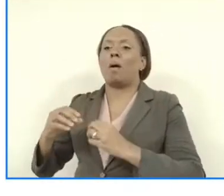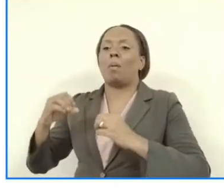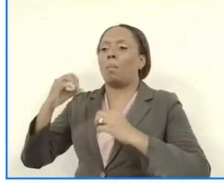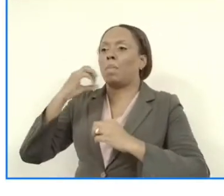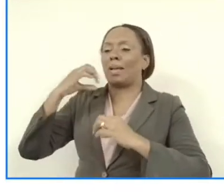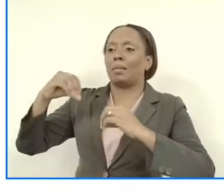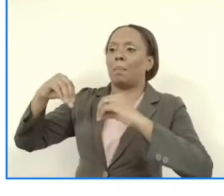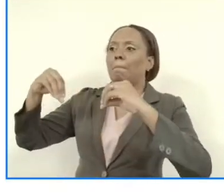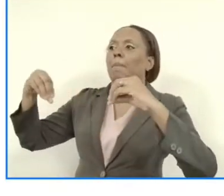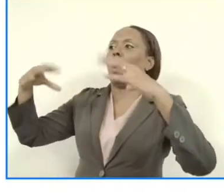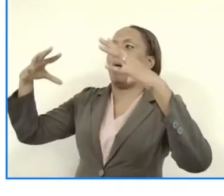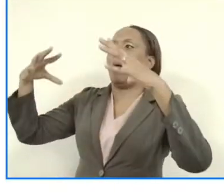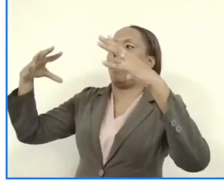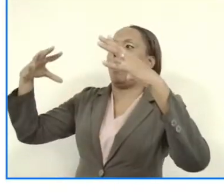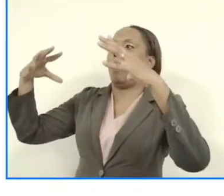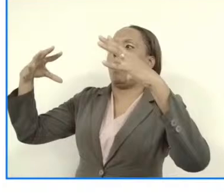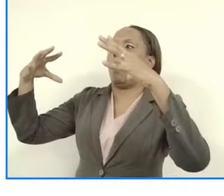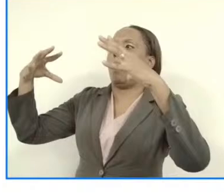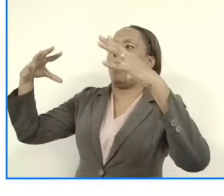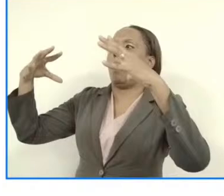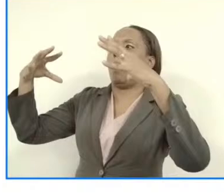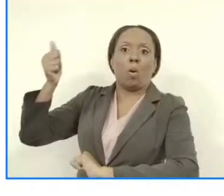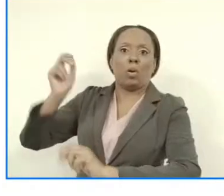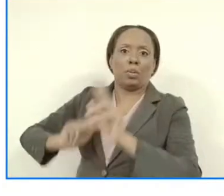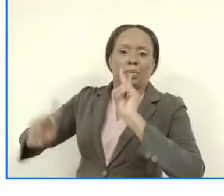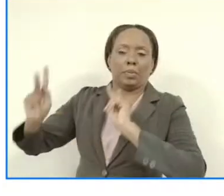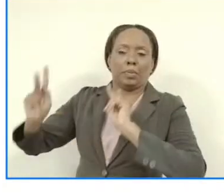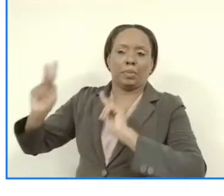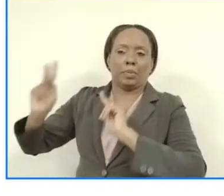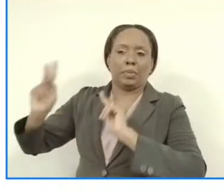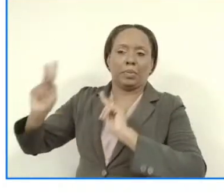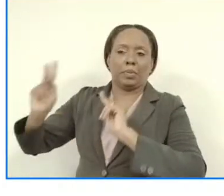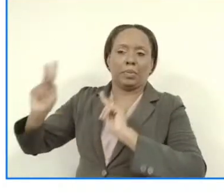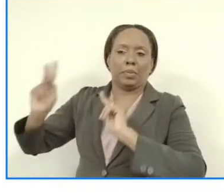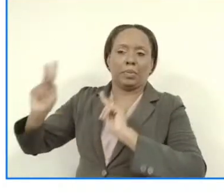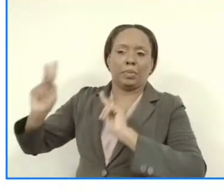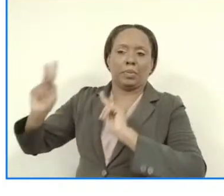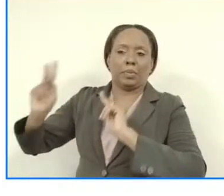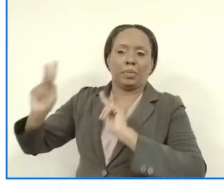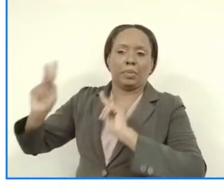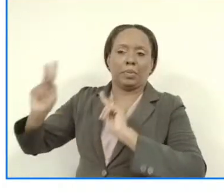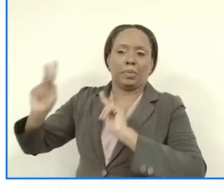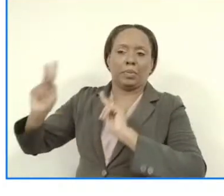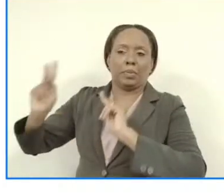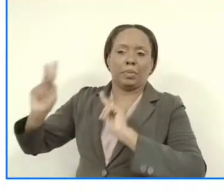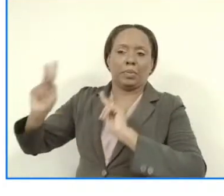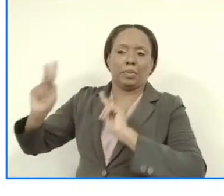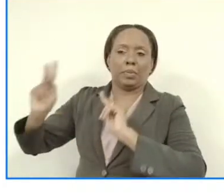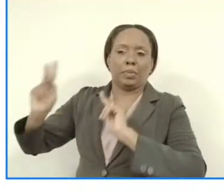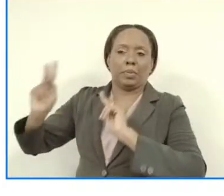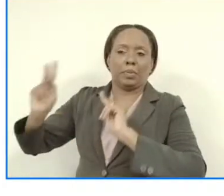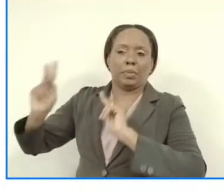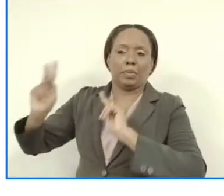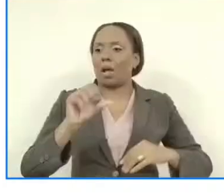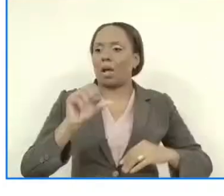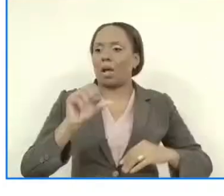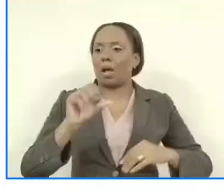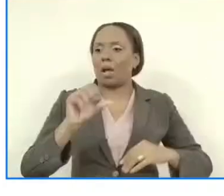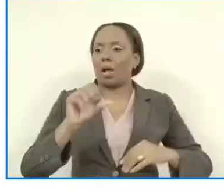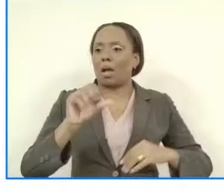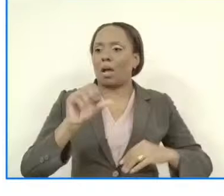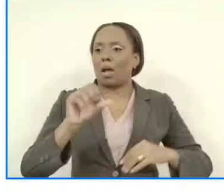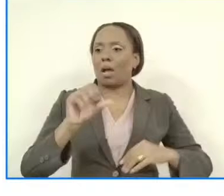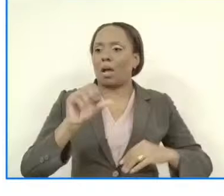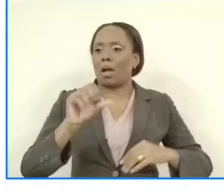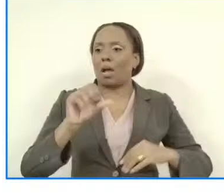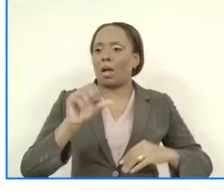resource. So that's why in the first instance you'll see some places where one street is on and the other street is off because there's some fault on that